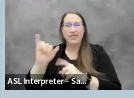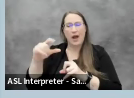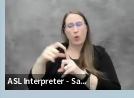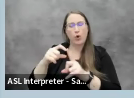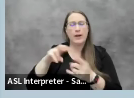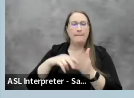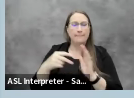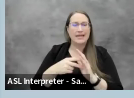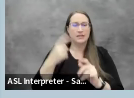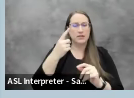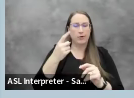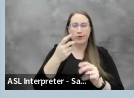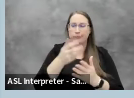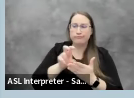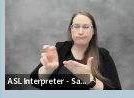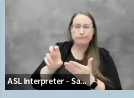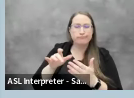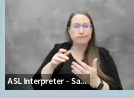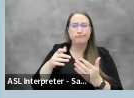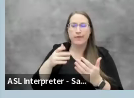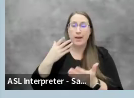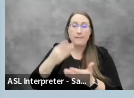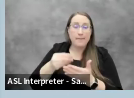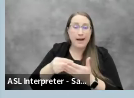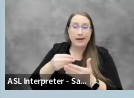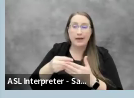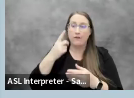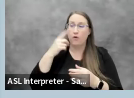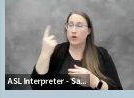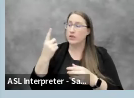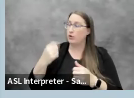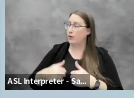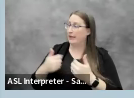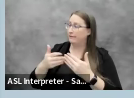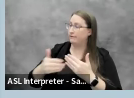someone who set aside money for someone to live on